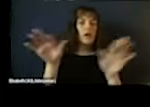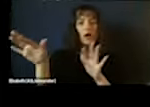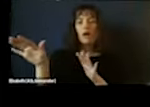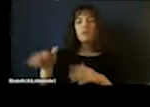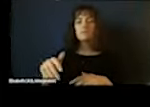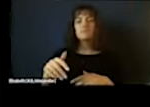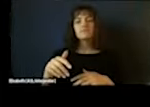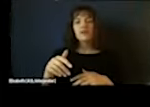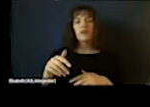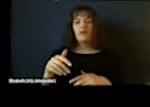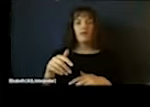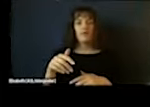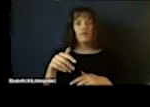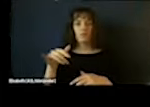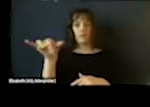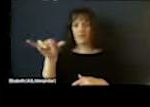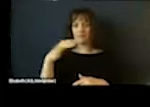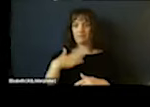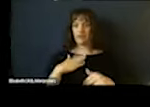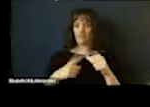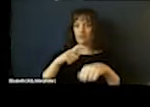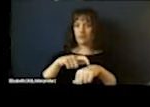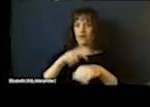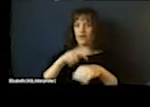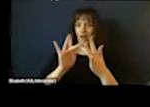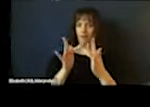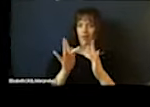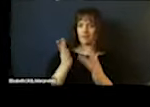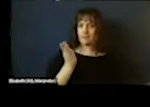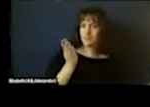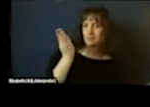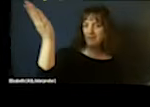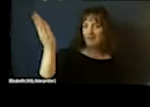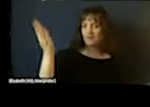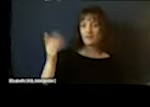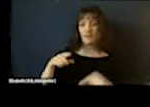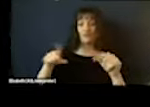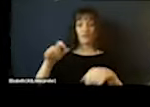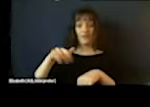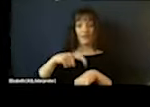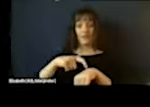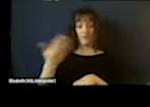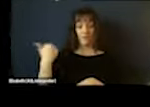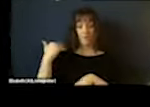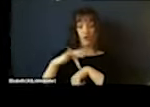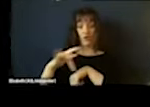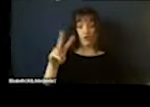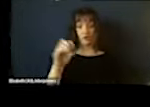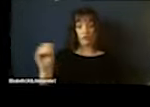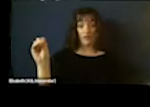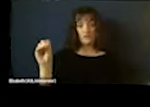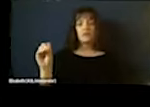like my first online submission something, because until that time, early 2000, we don't have that many internet